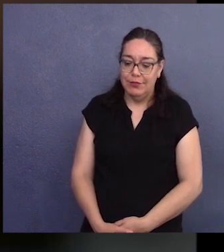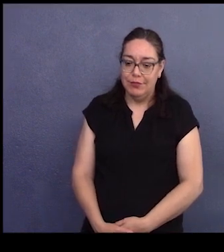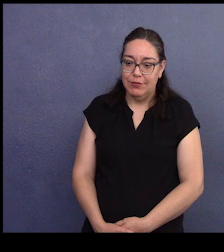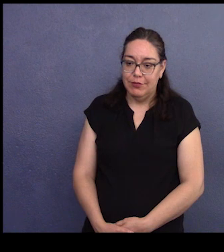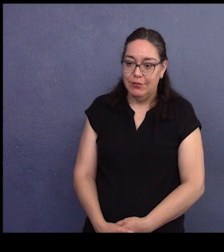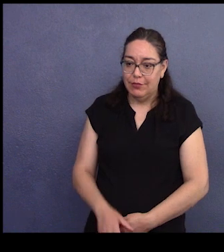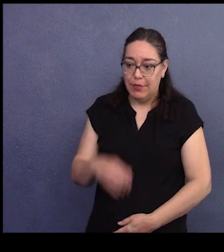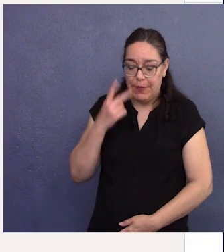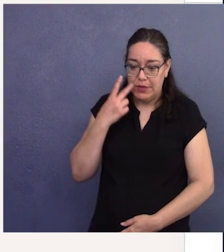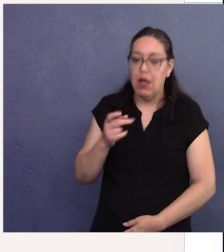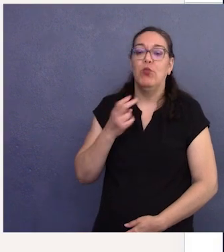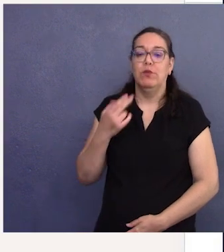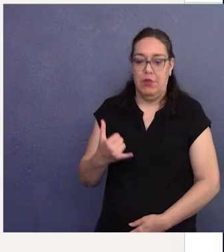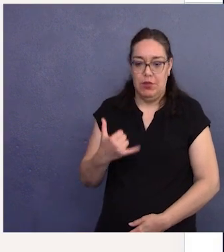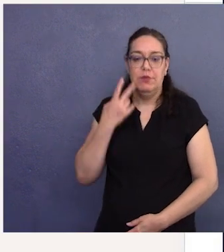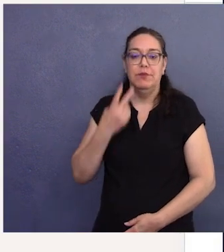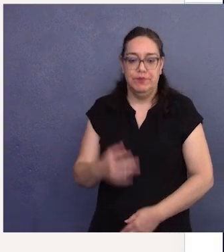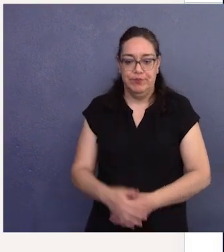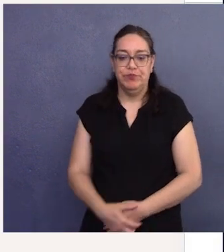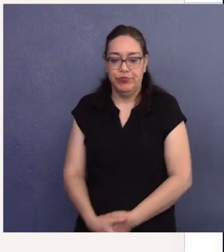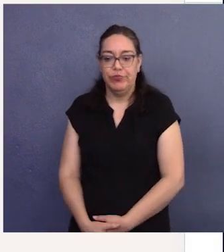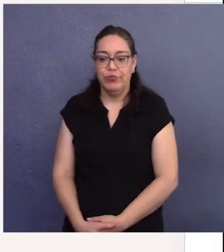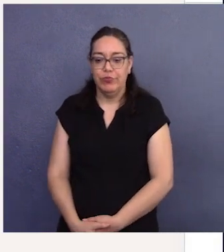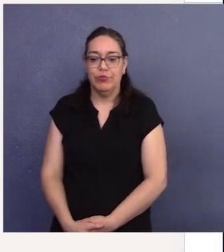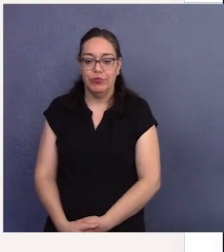Okay, I'm not seeing it. Oh, there you go.